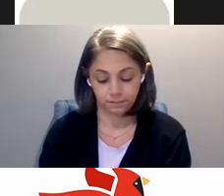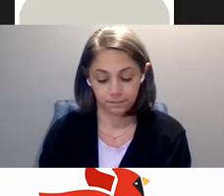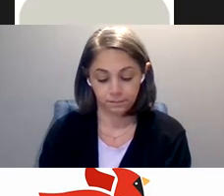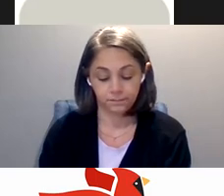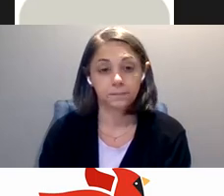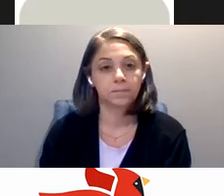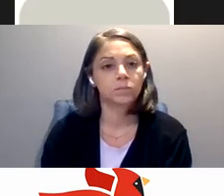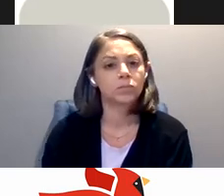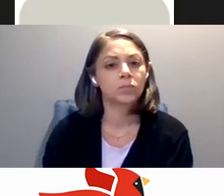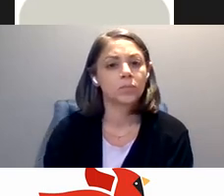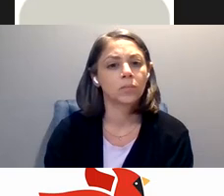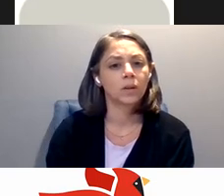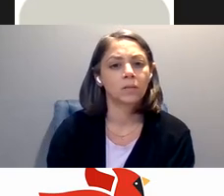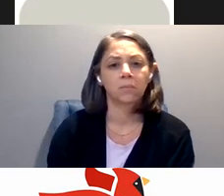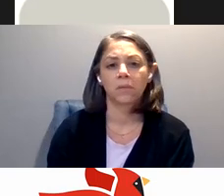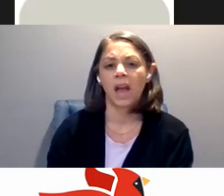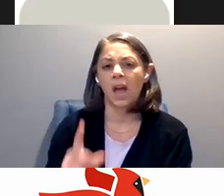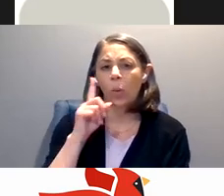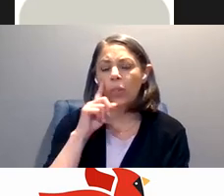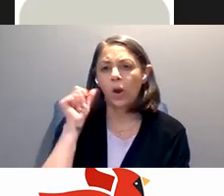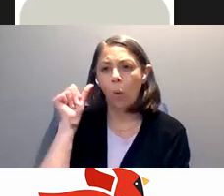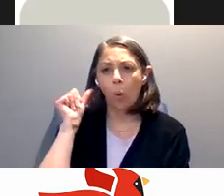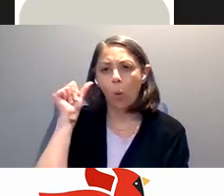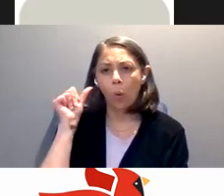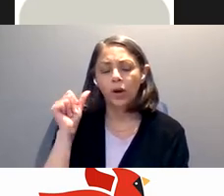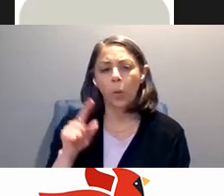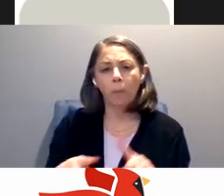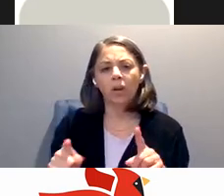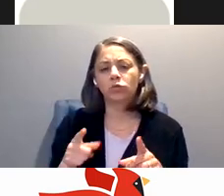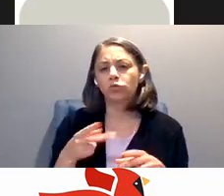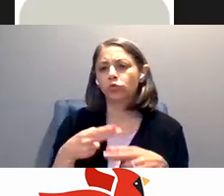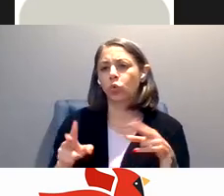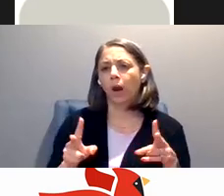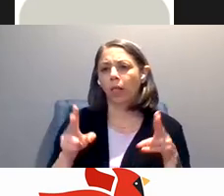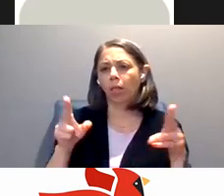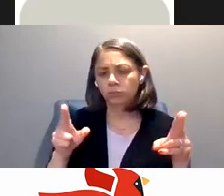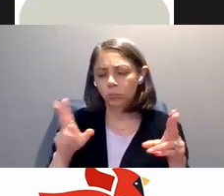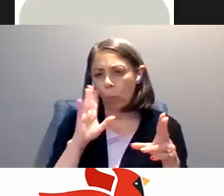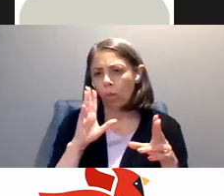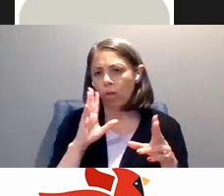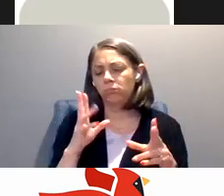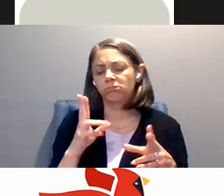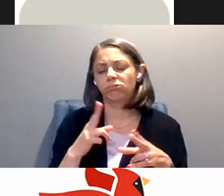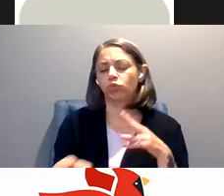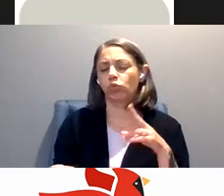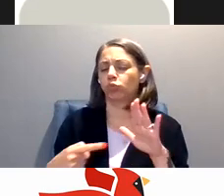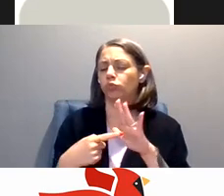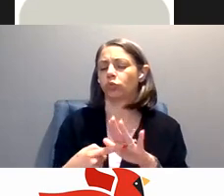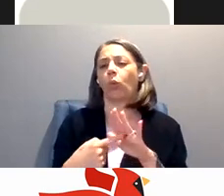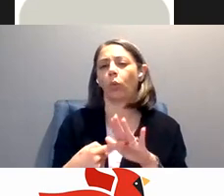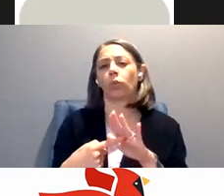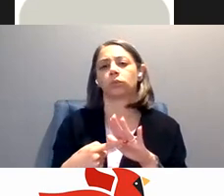Yeah, I don't know that the audio played, but I think that very short clip gives you a snapshot of